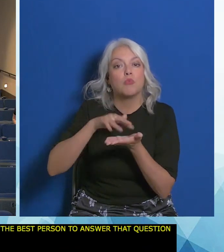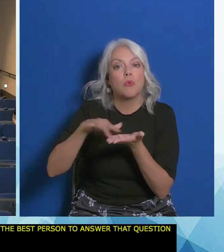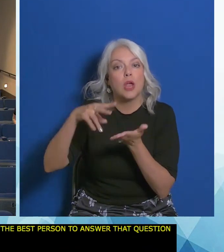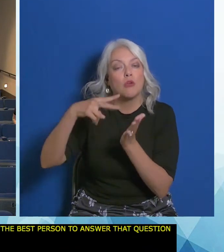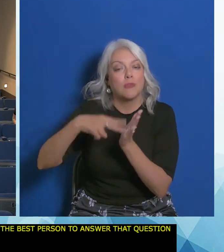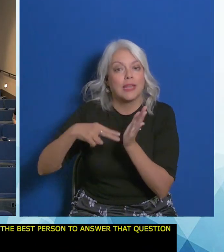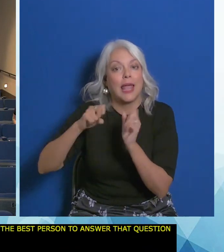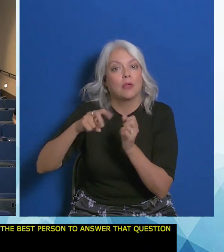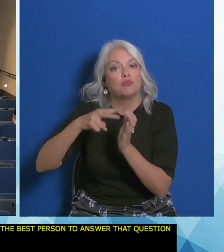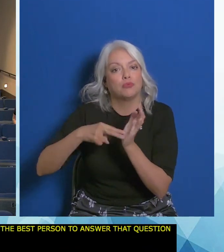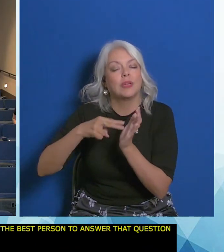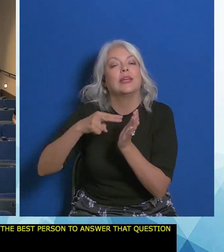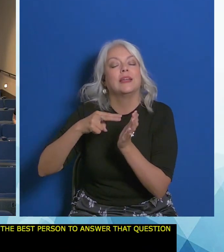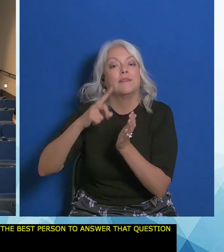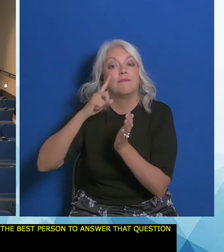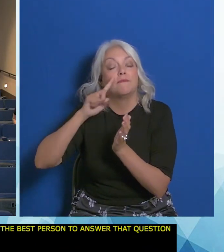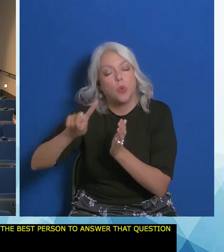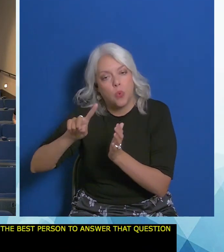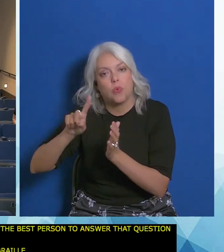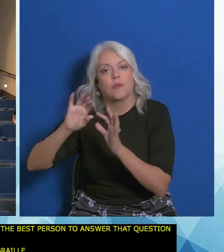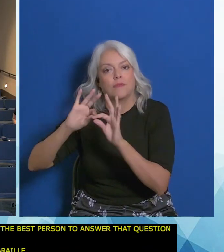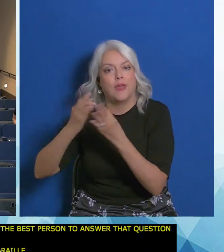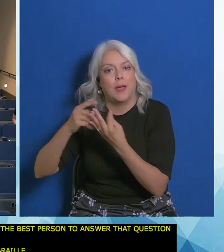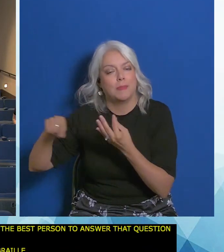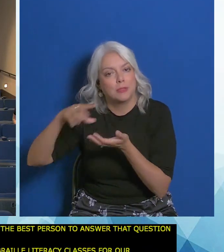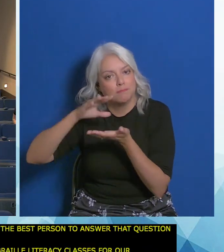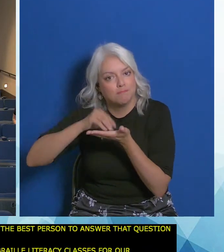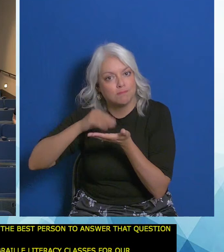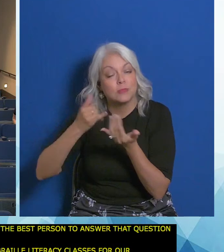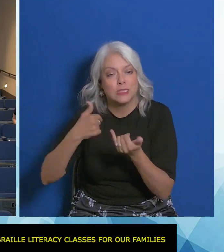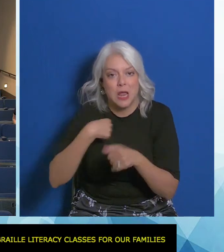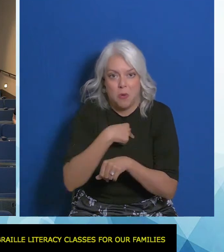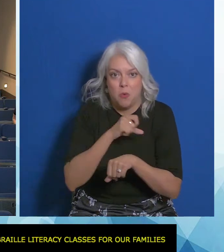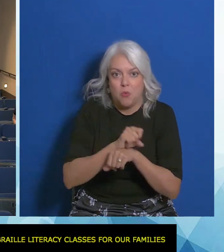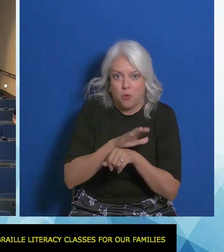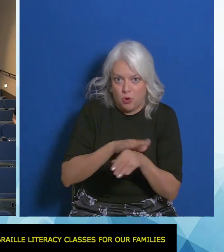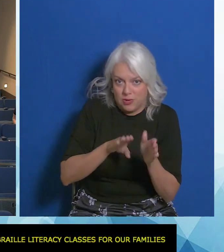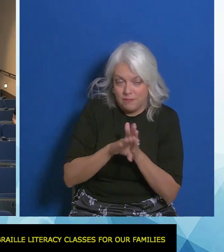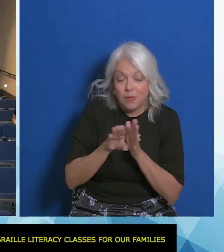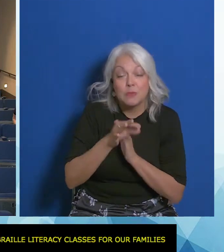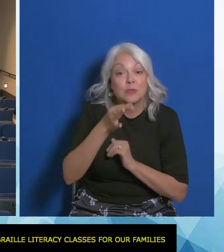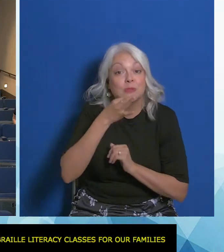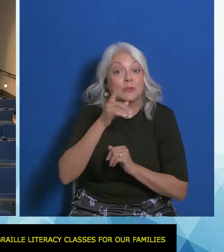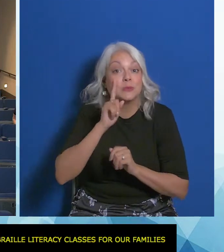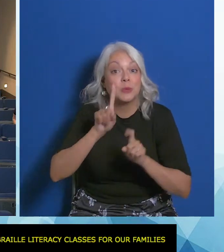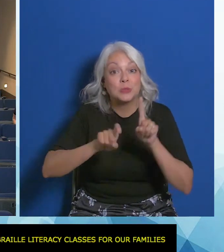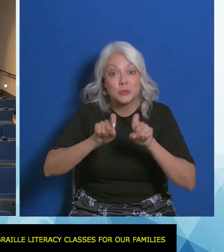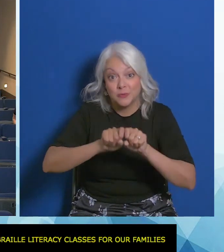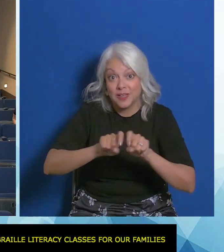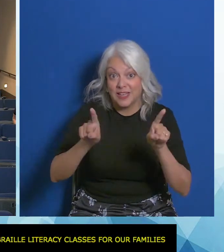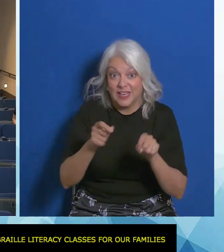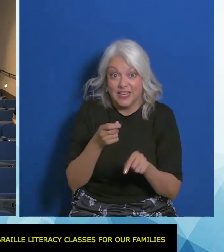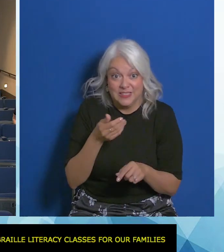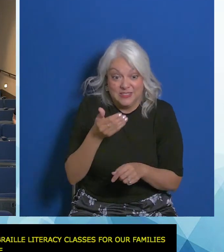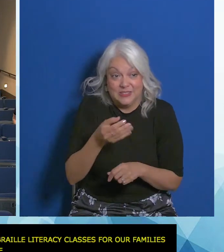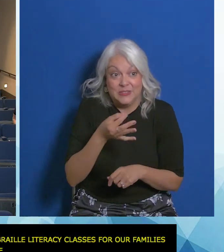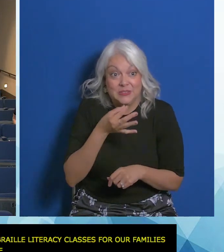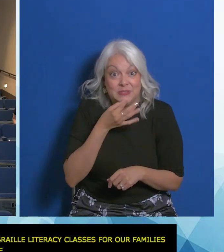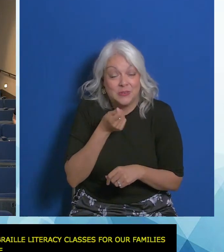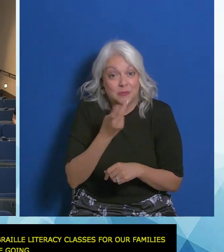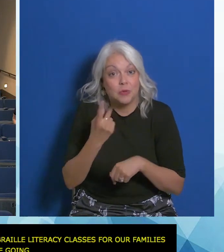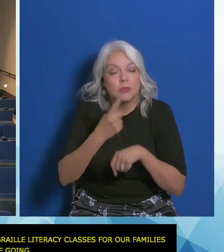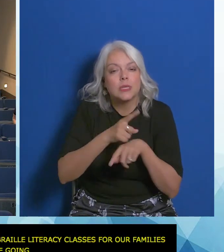our families, and so we are working on developing that. A survey will be going out in the next few days to